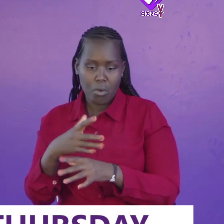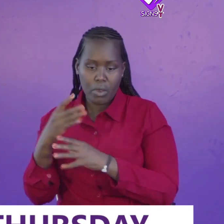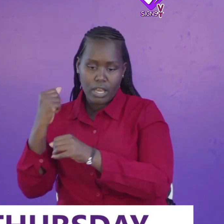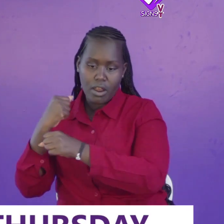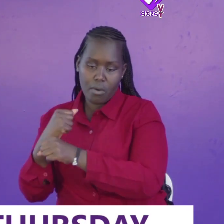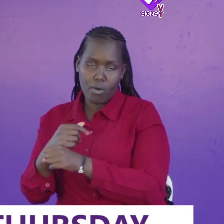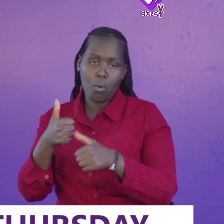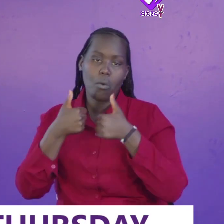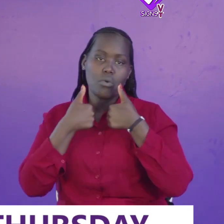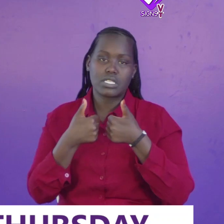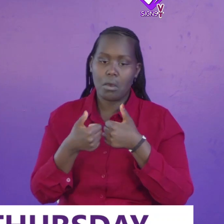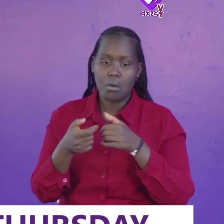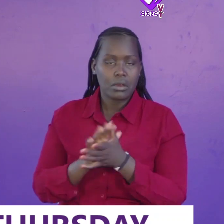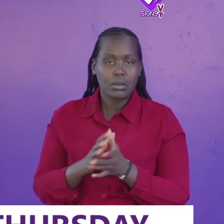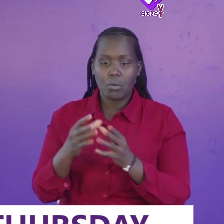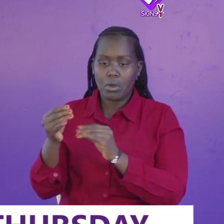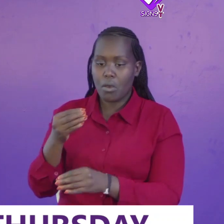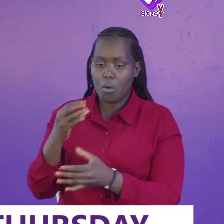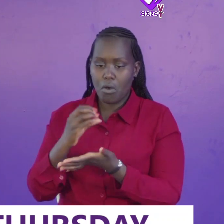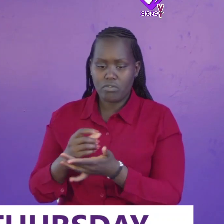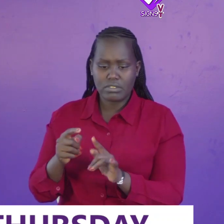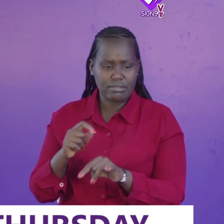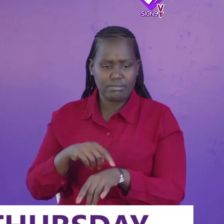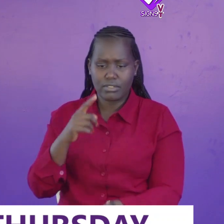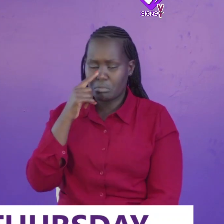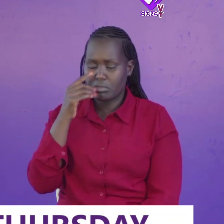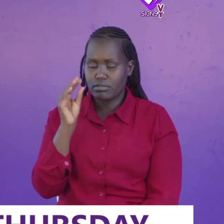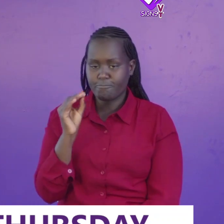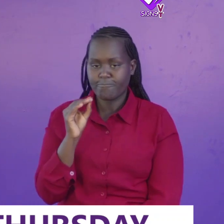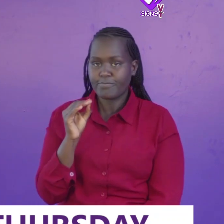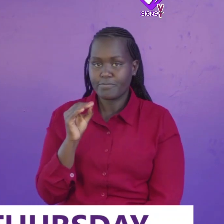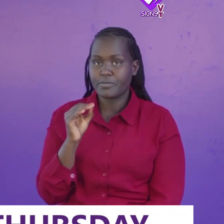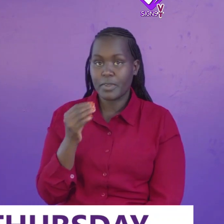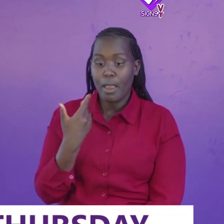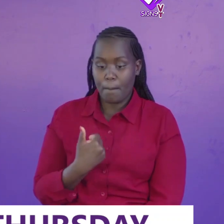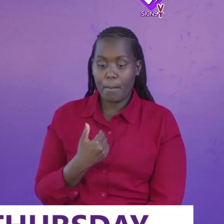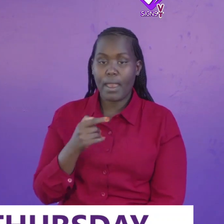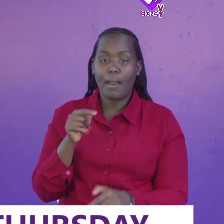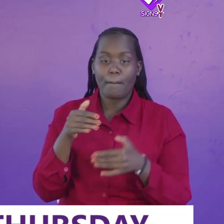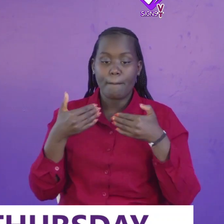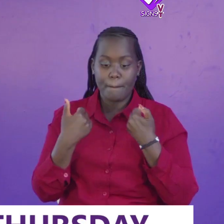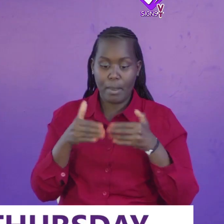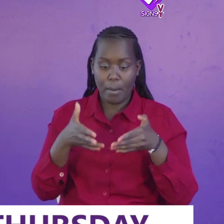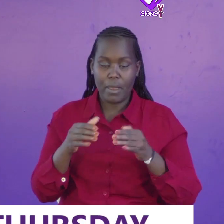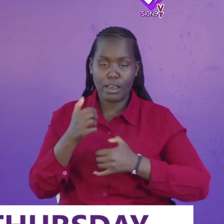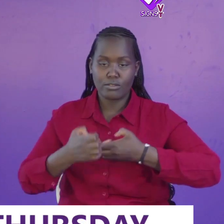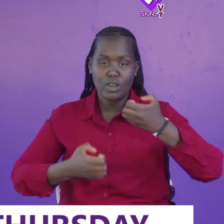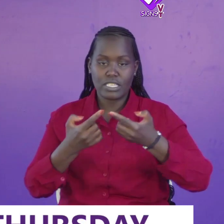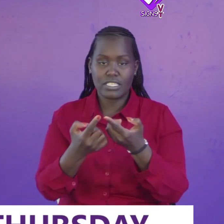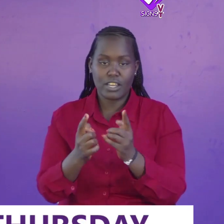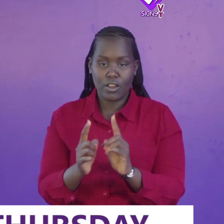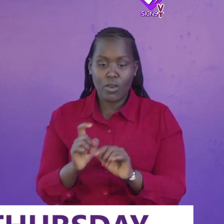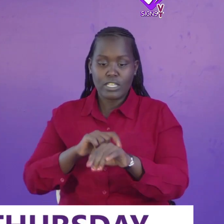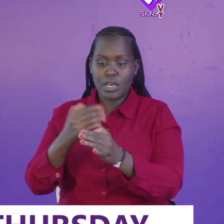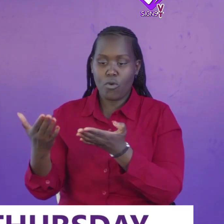uingie ofisi kama umeboeka. Mbona uboeke? Na mimi niko hapa ku set the pace ya Friday tukiasha in weekend mapema.